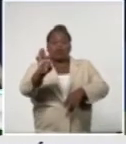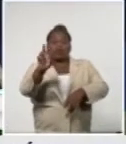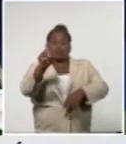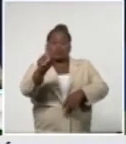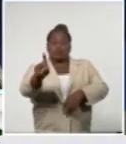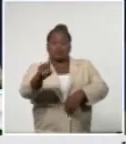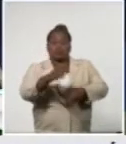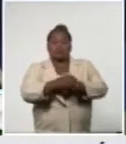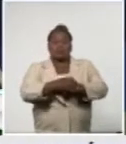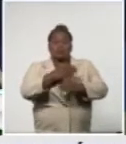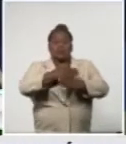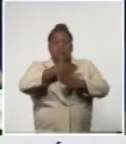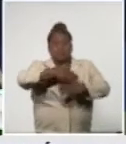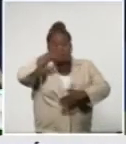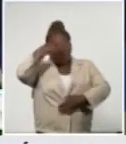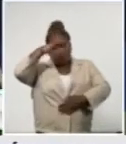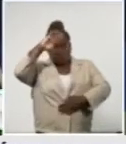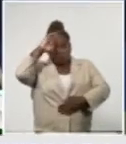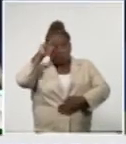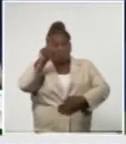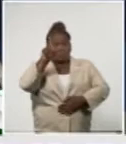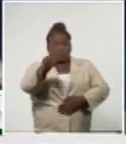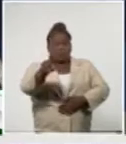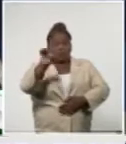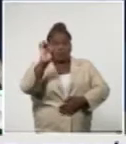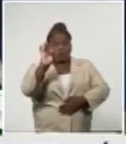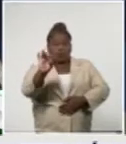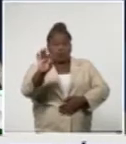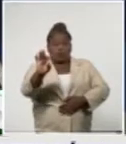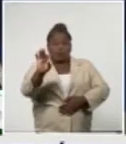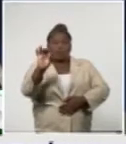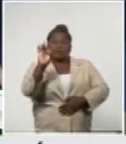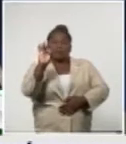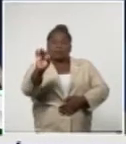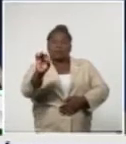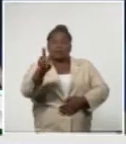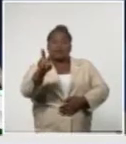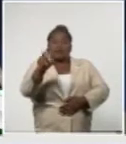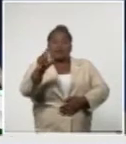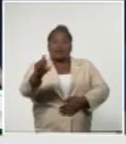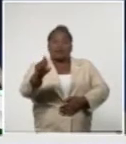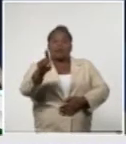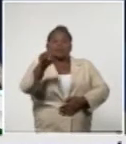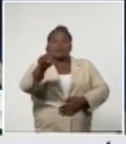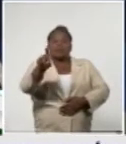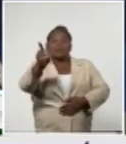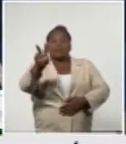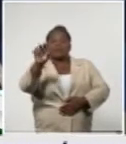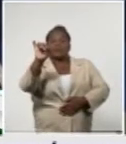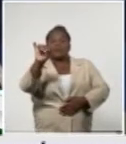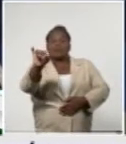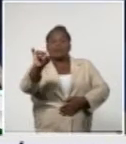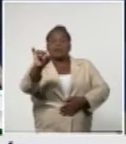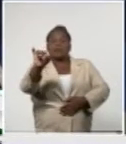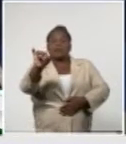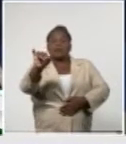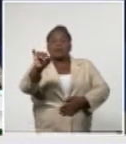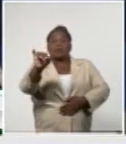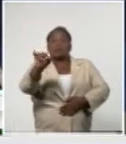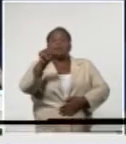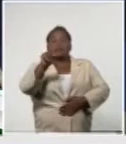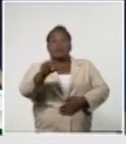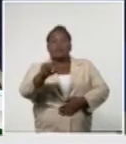281 in Santiago de Cuba, 187 in Villa Claras,